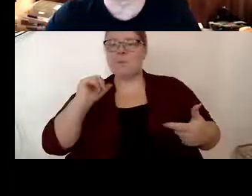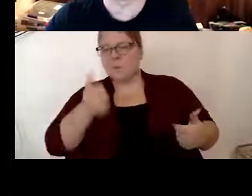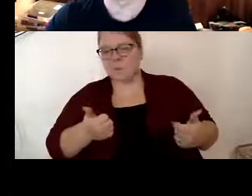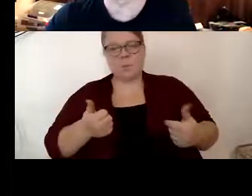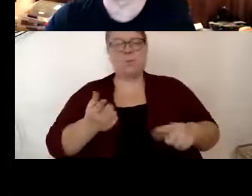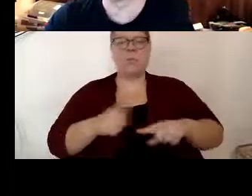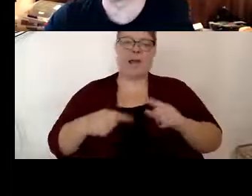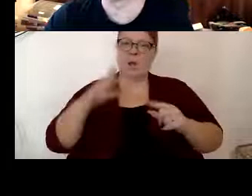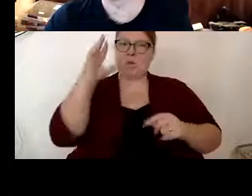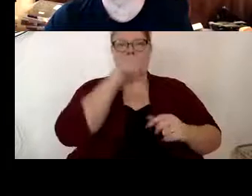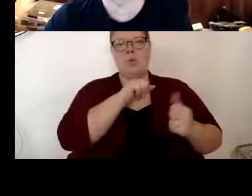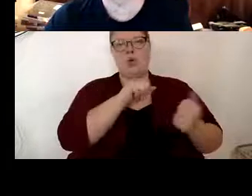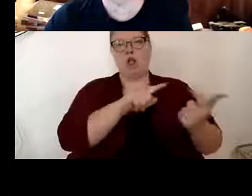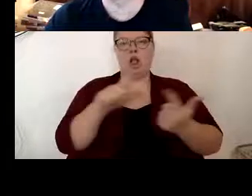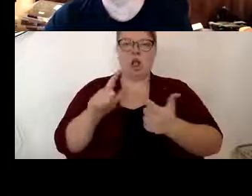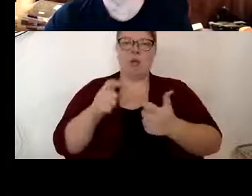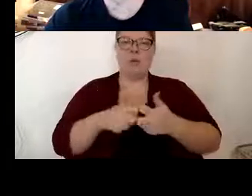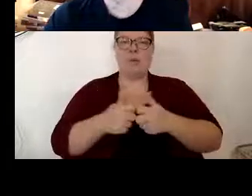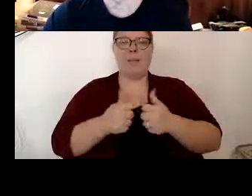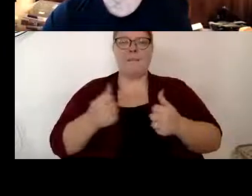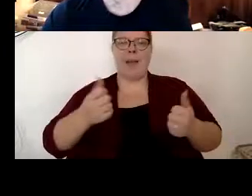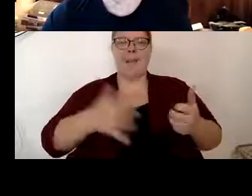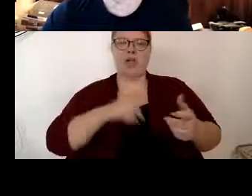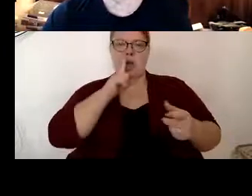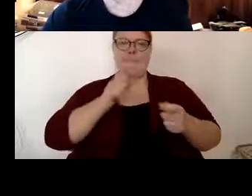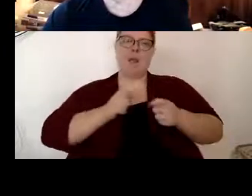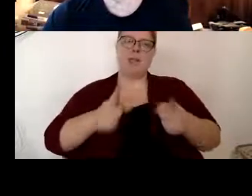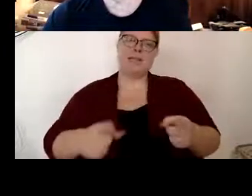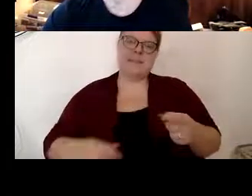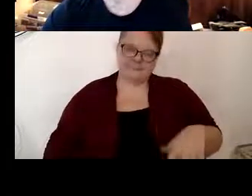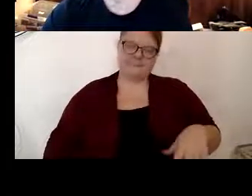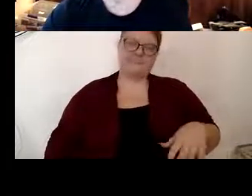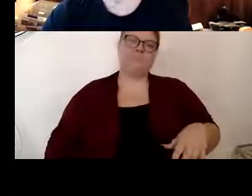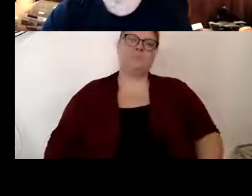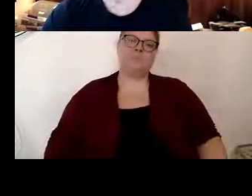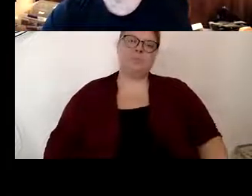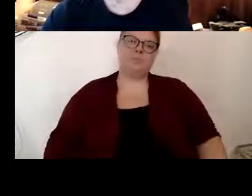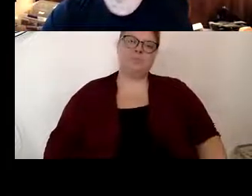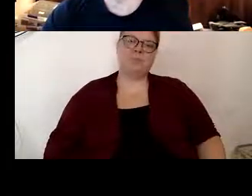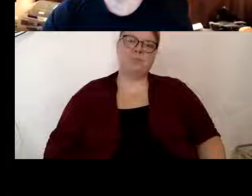all problem gamblers are impulsive, but it is a common problem.